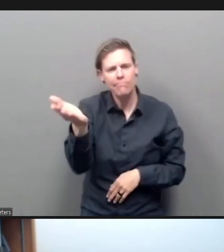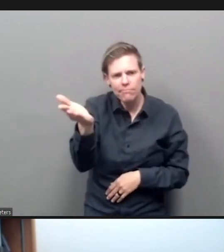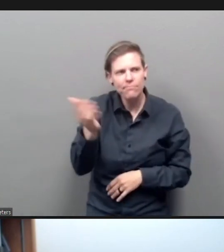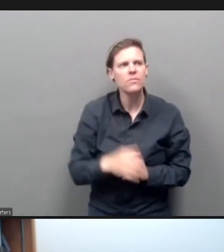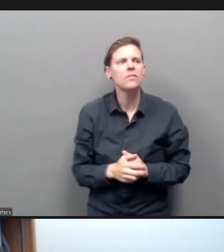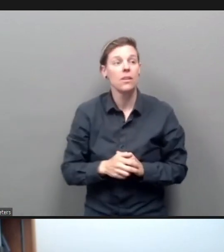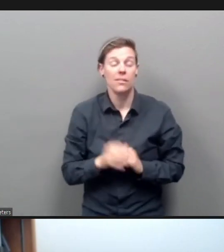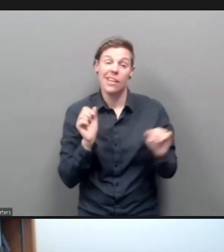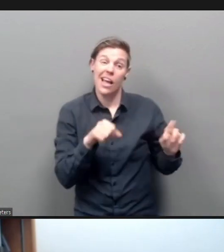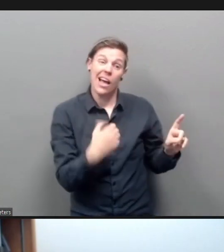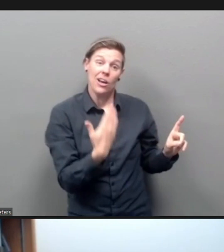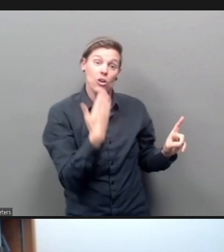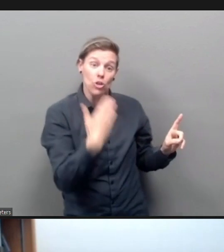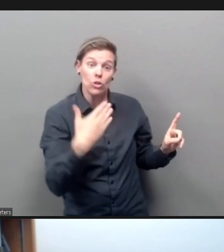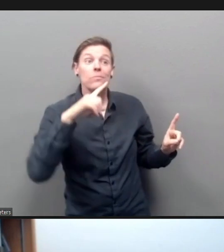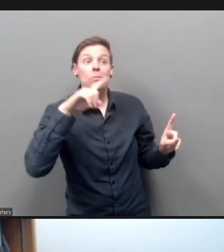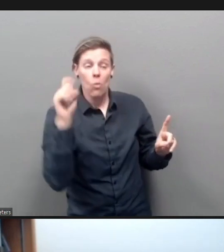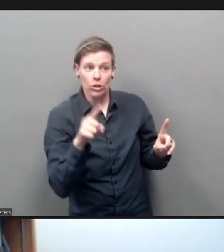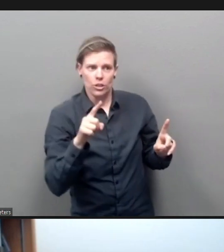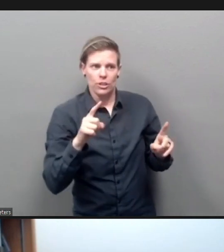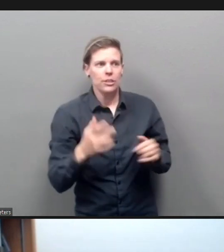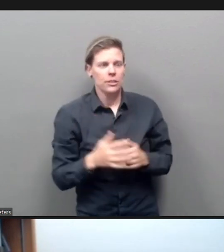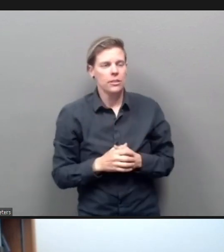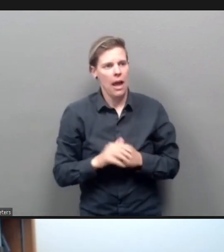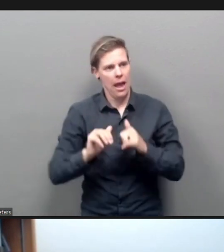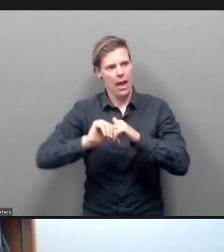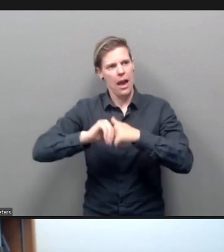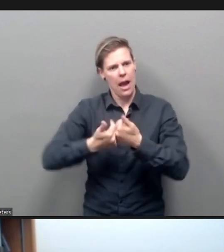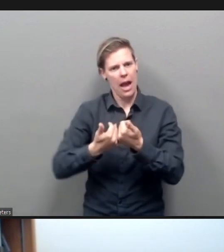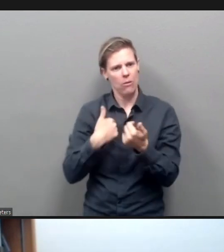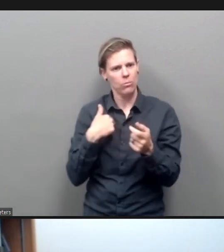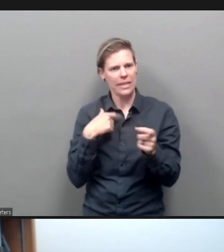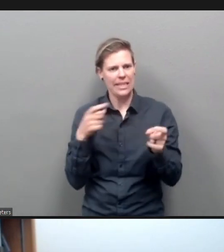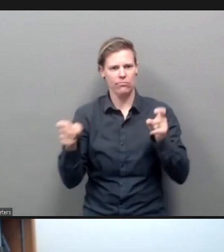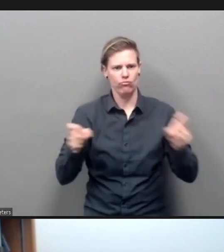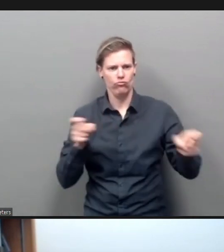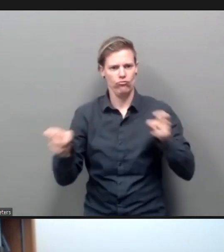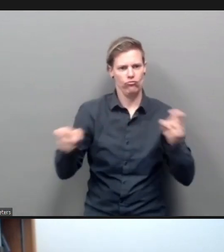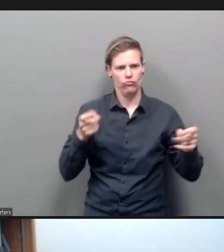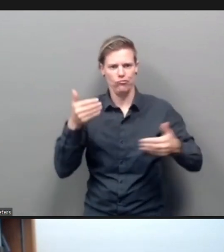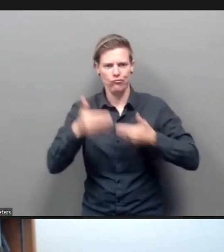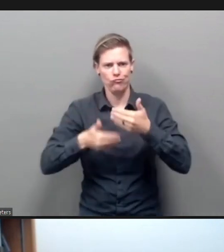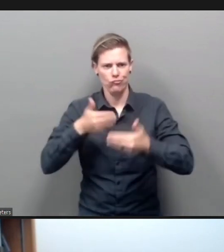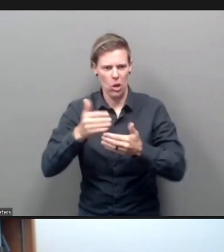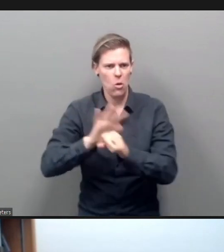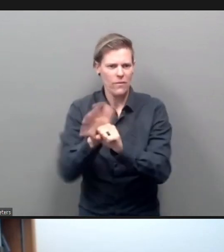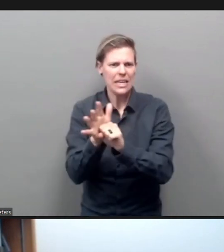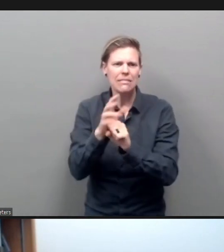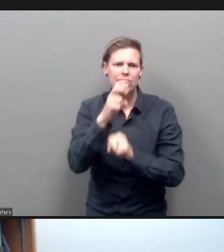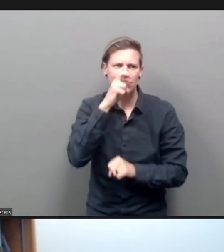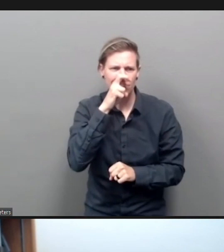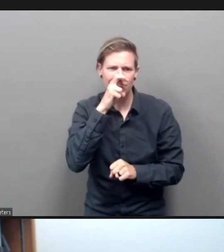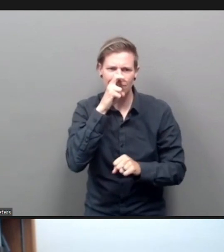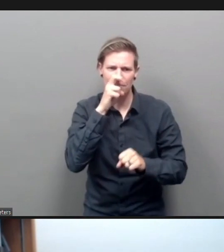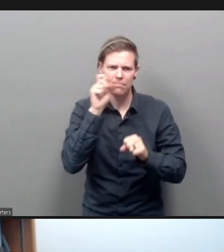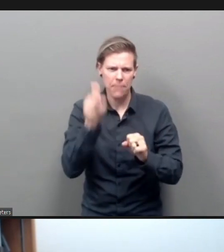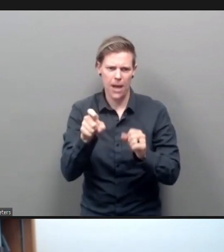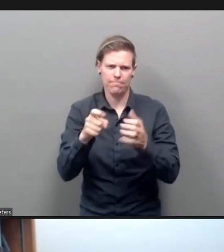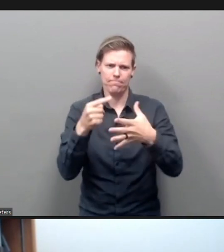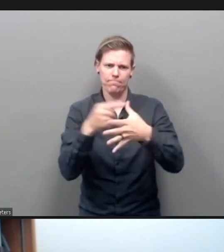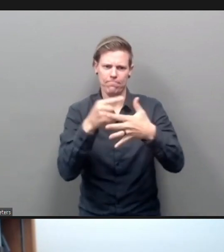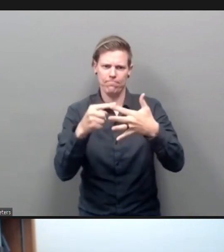do we live with COVID? Because are we going to restrict, have all these mandated restrictions all the time